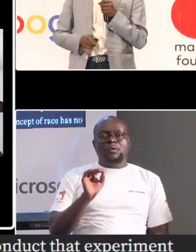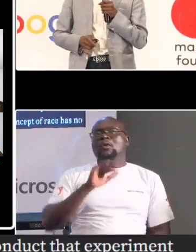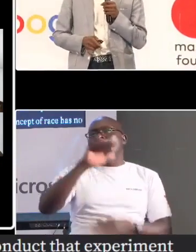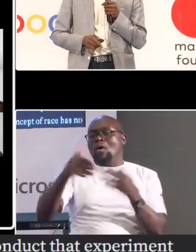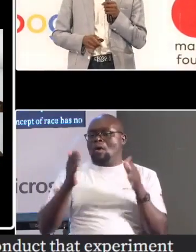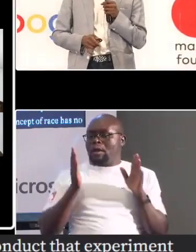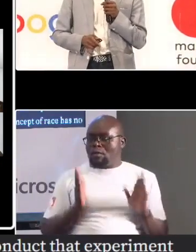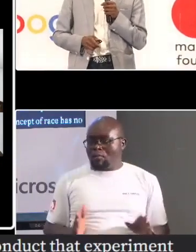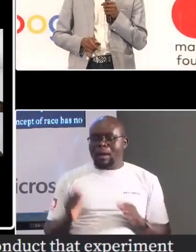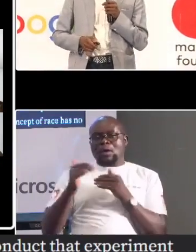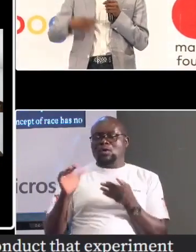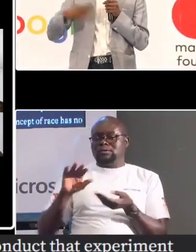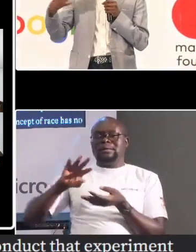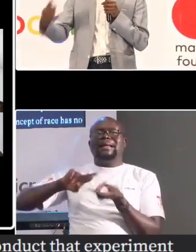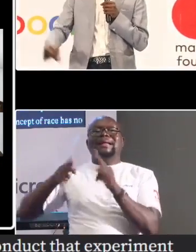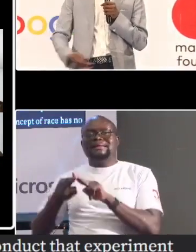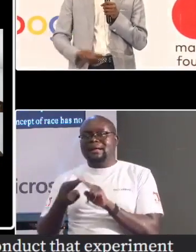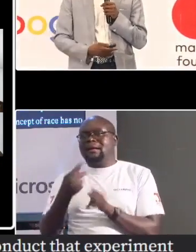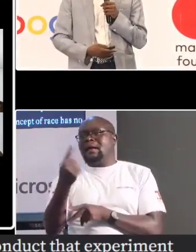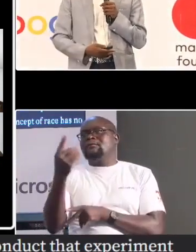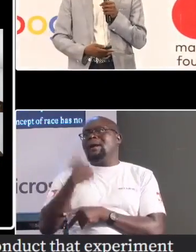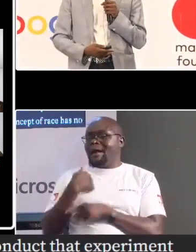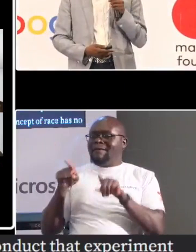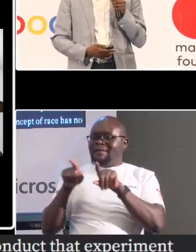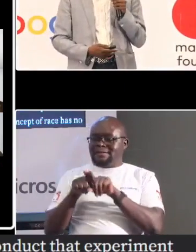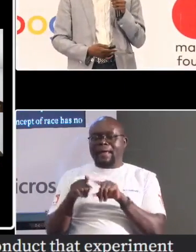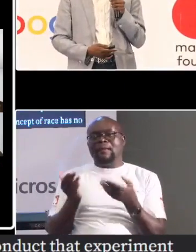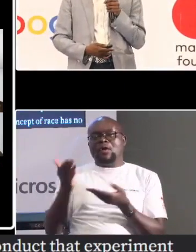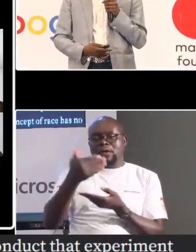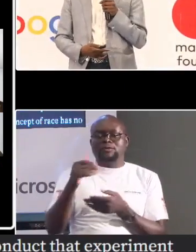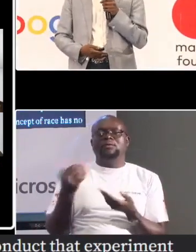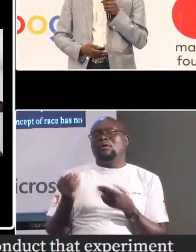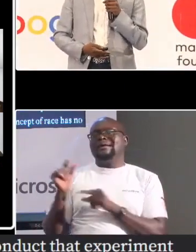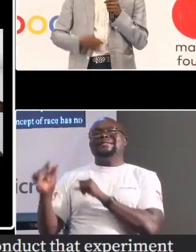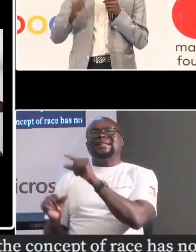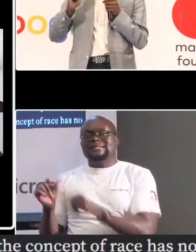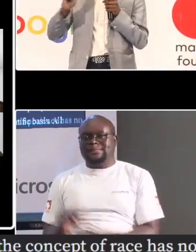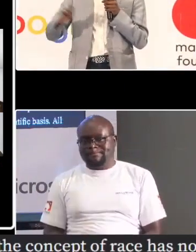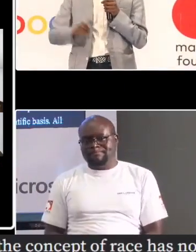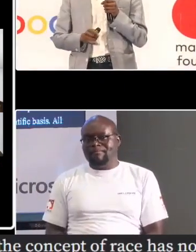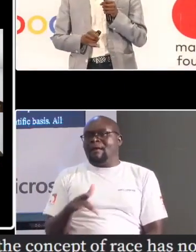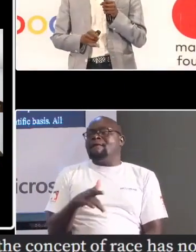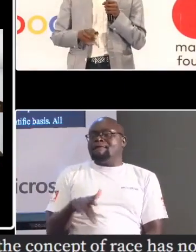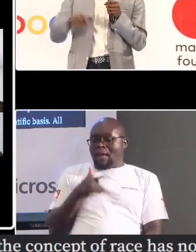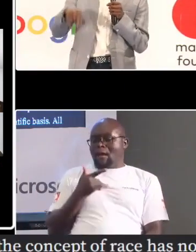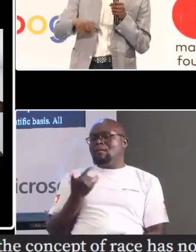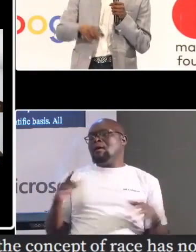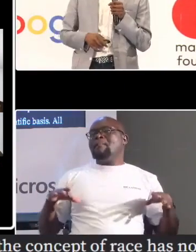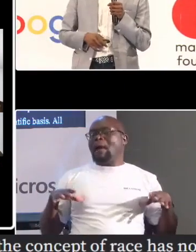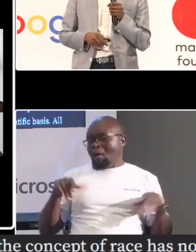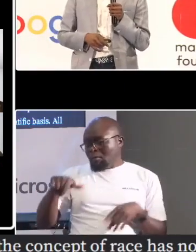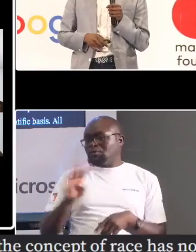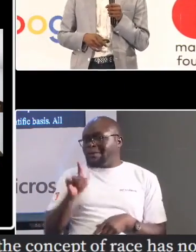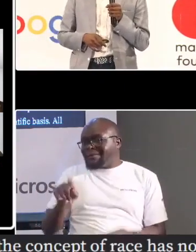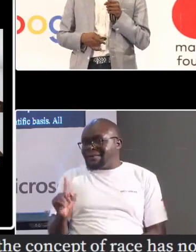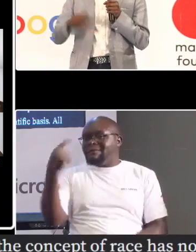humans are closely related. Everyone has the same collection of genes. And I feel really proud to say this for the first